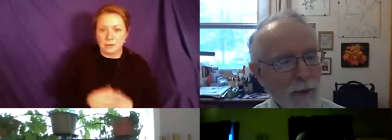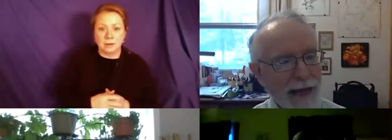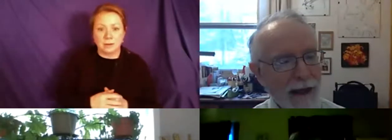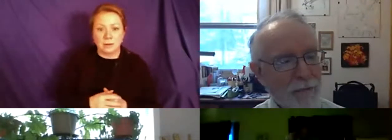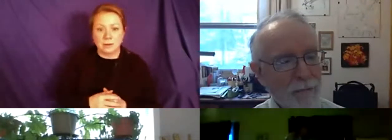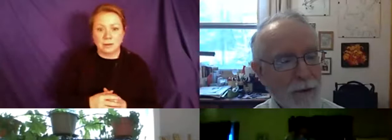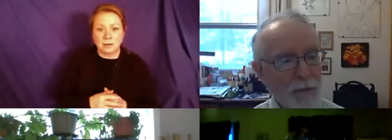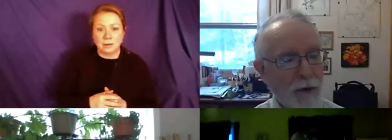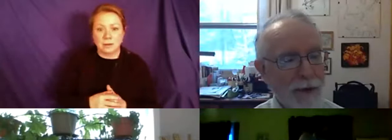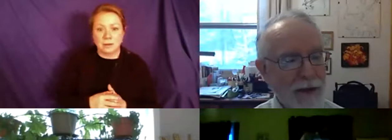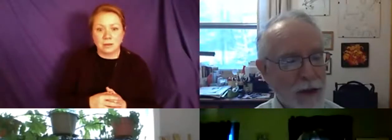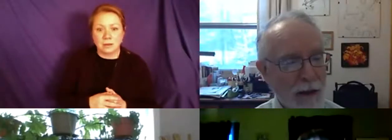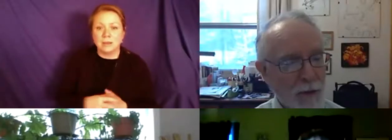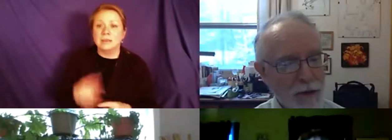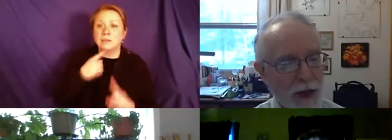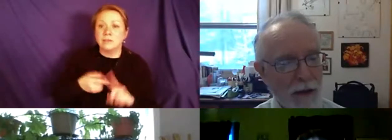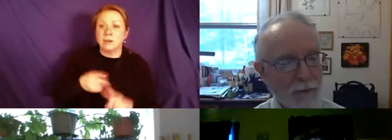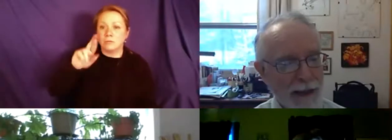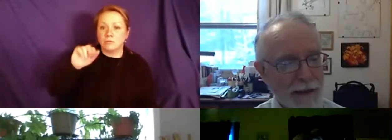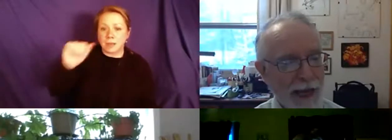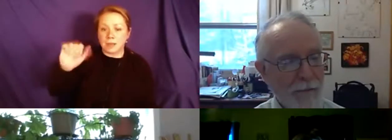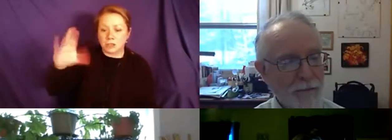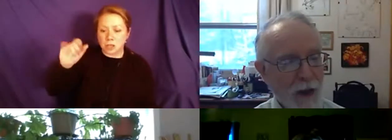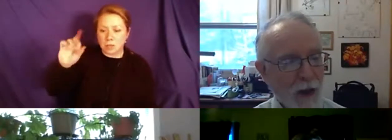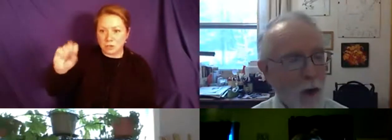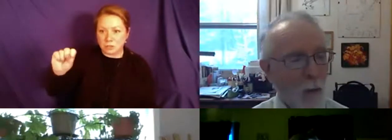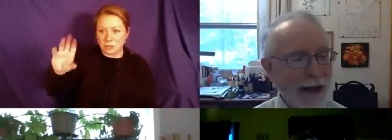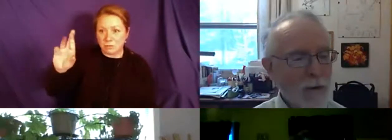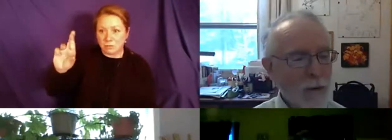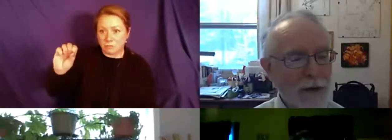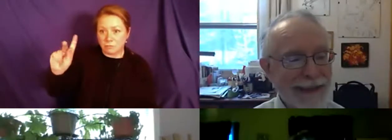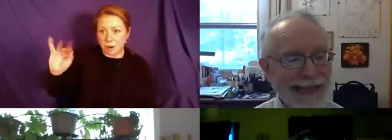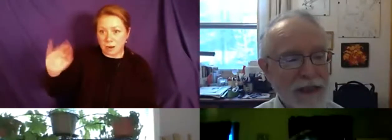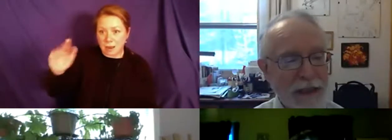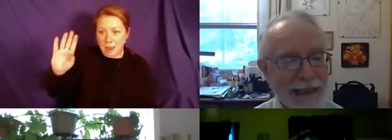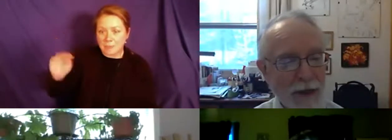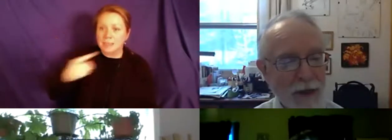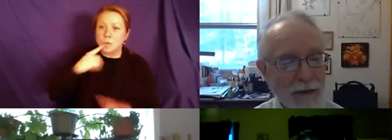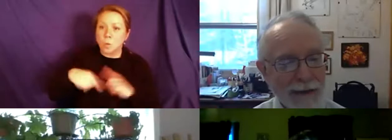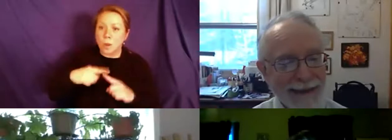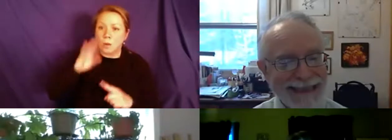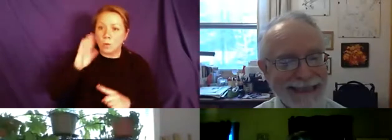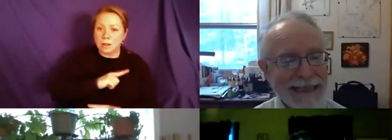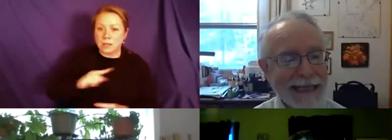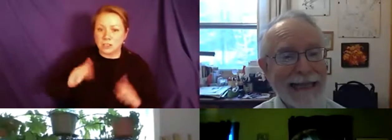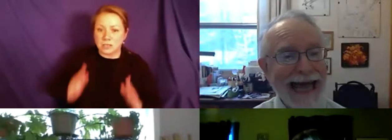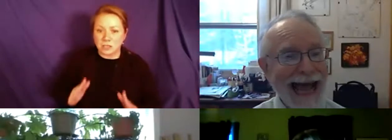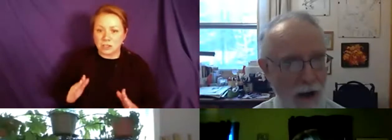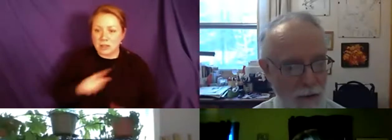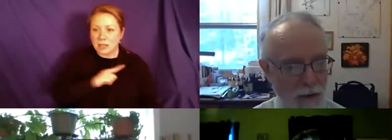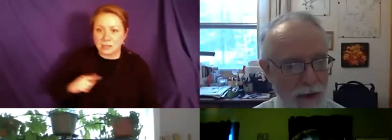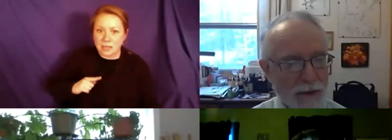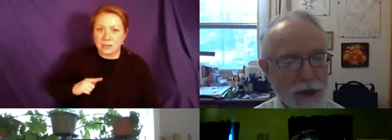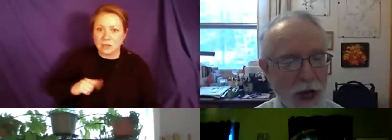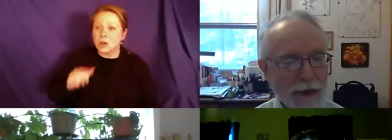And we have from Rebecca Chalmers of Rockingham, when will the legislature